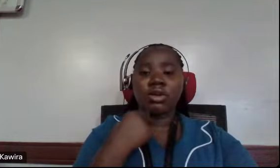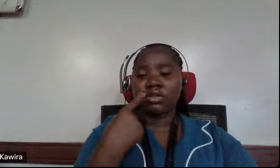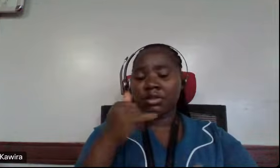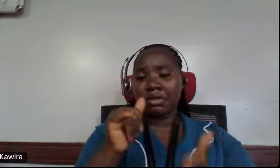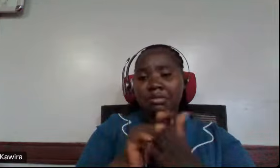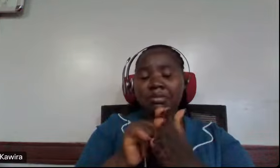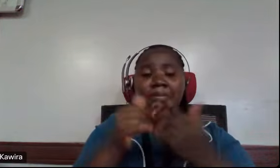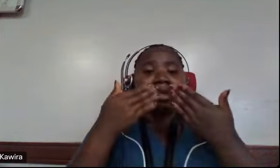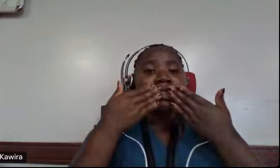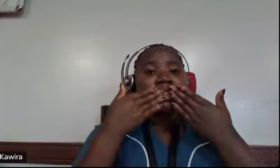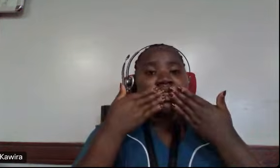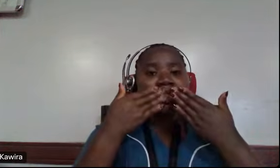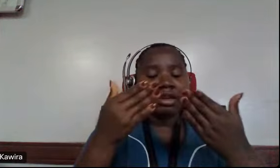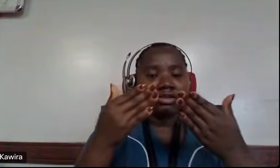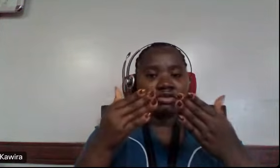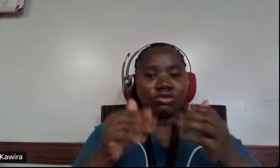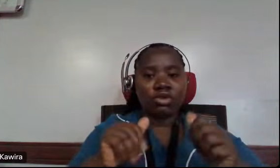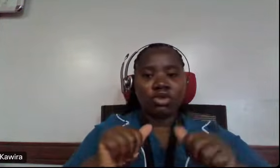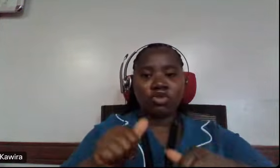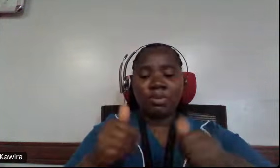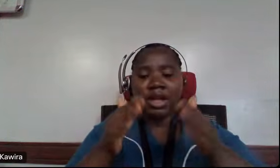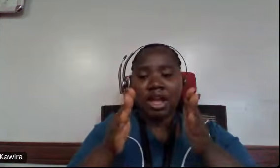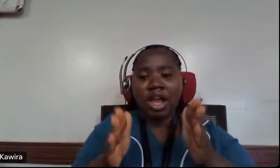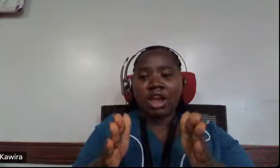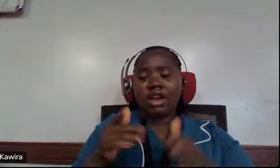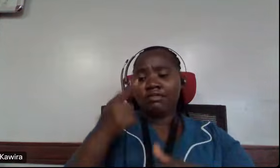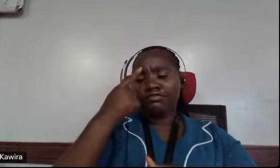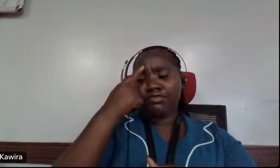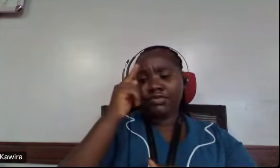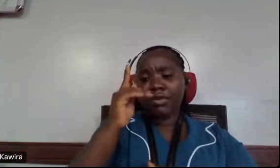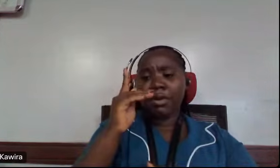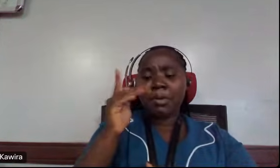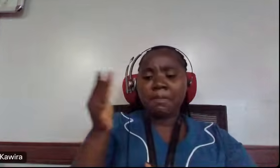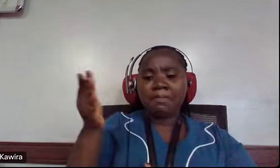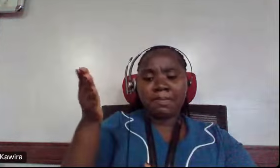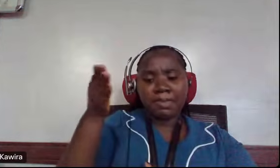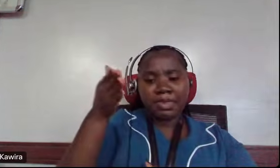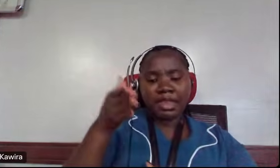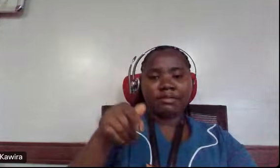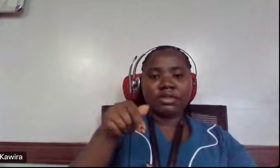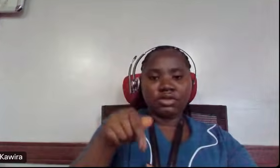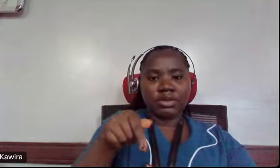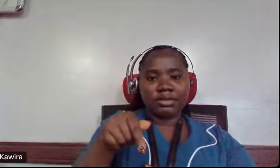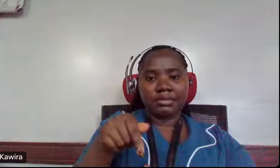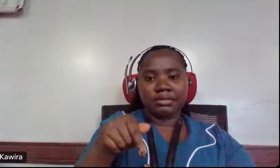the participants for taking part in this